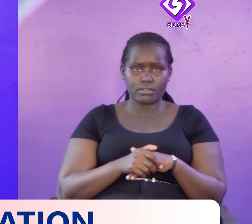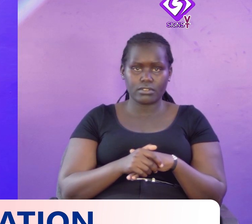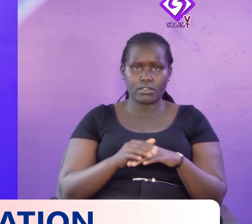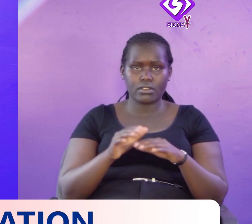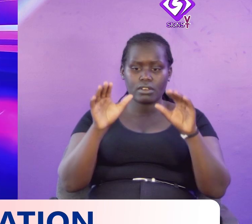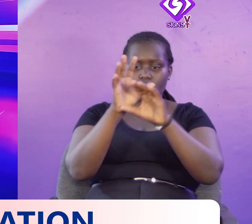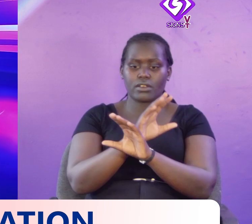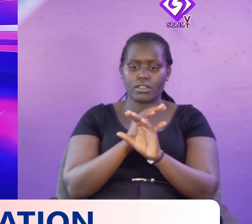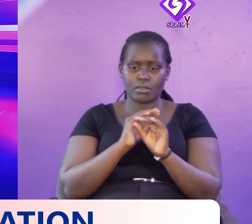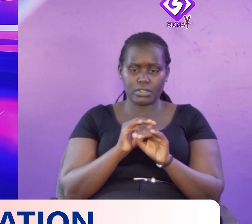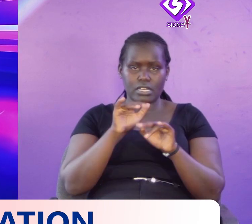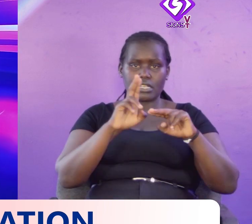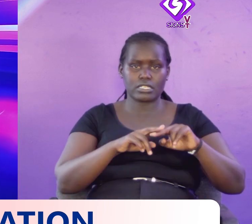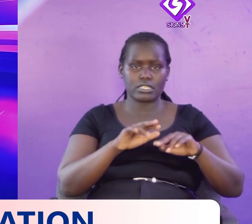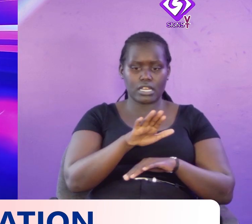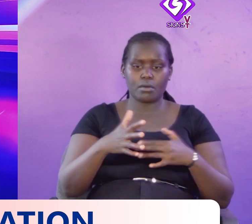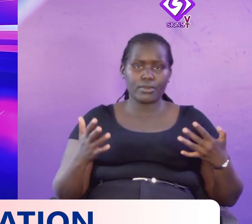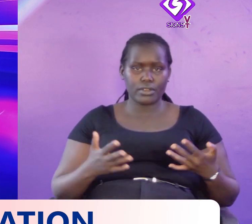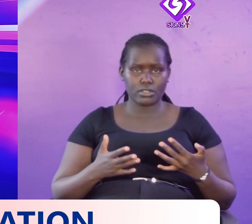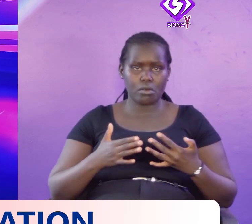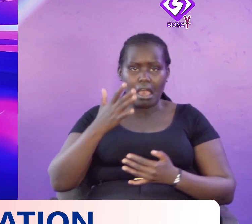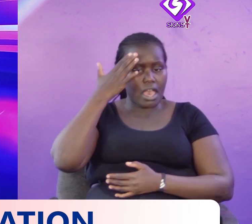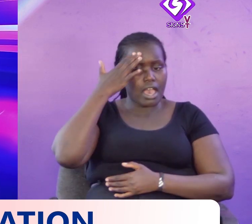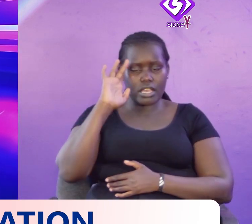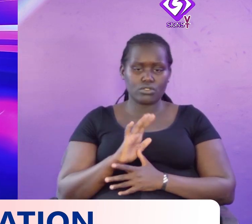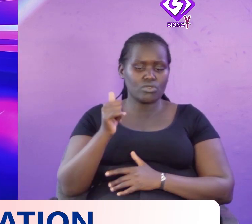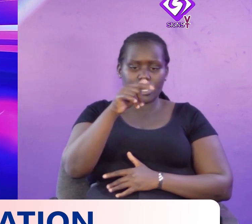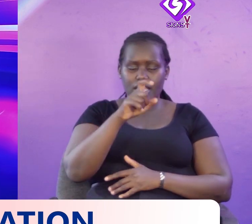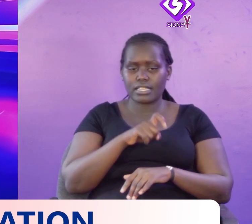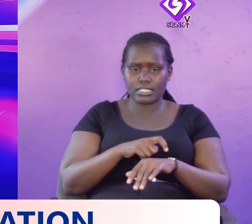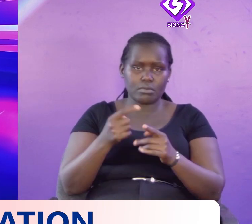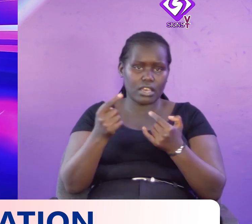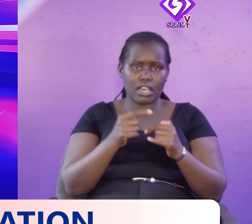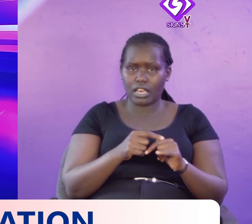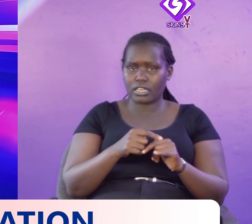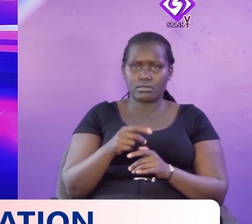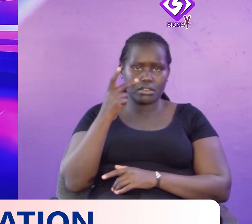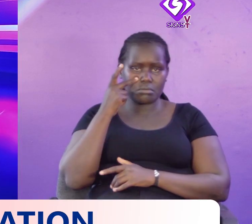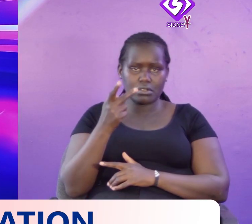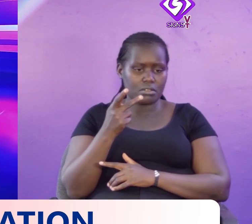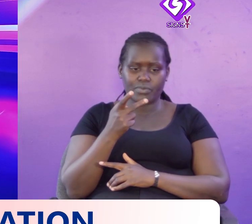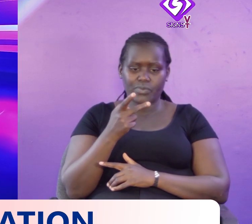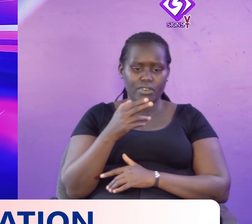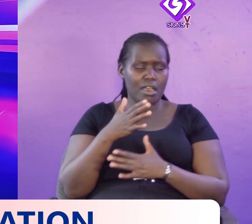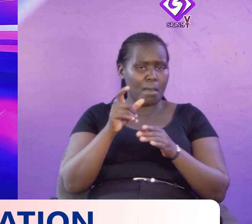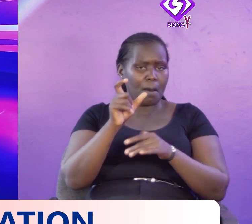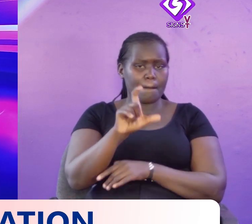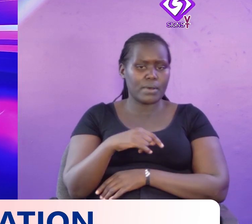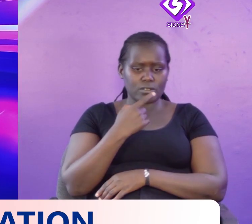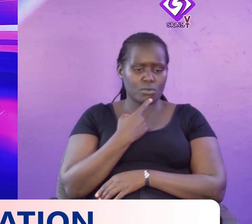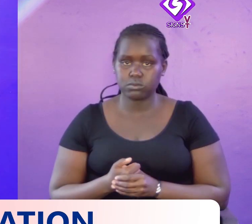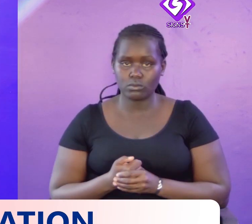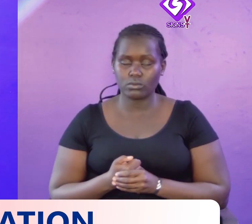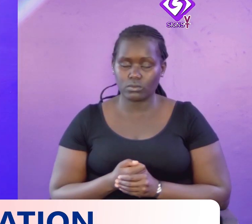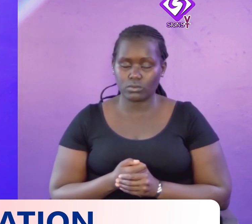anabaki anakaa mahali where hata saa zingine hajijui. Maybe anytime he comes out we're just seeing a shell of a human being that is